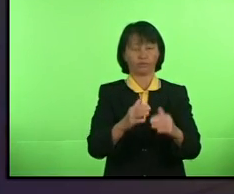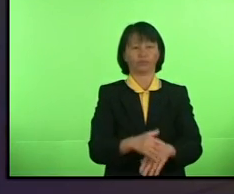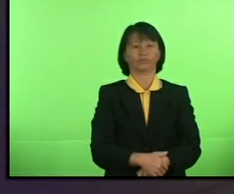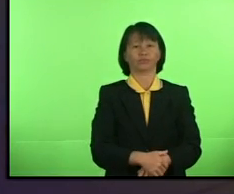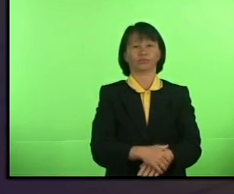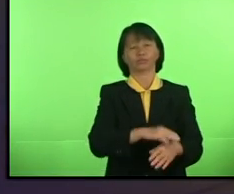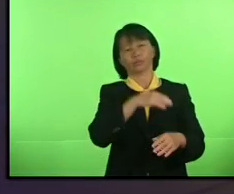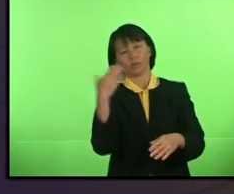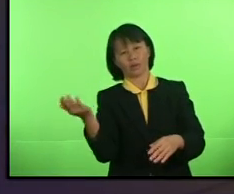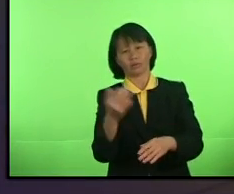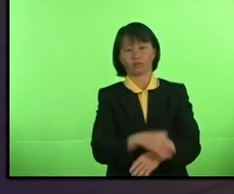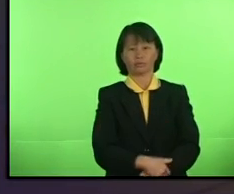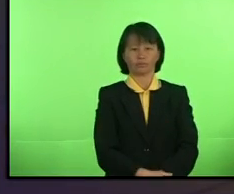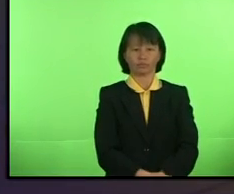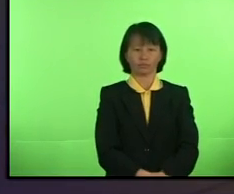Next,